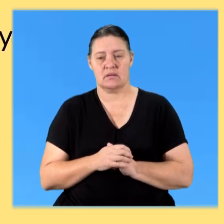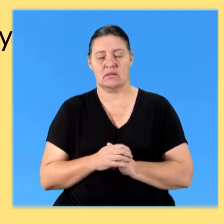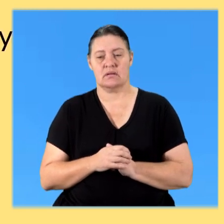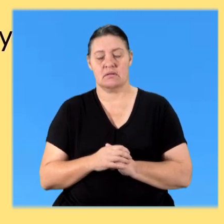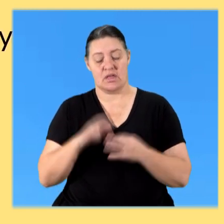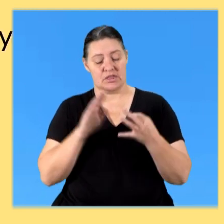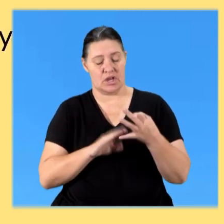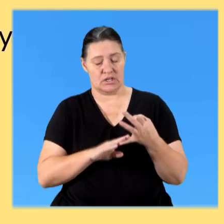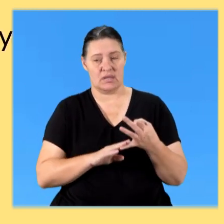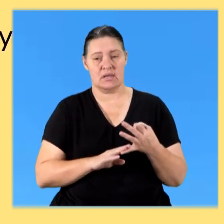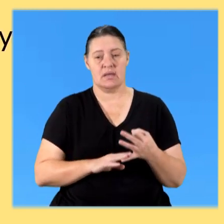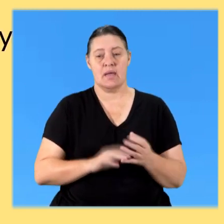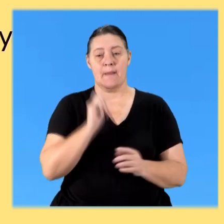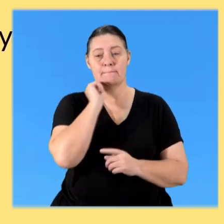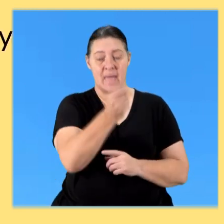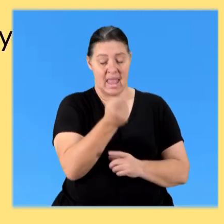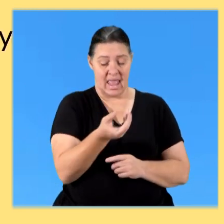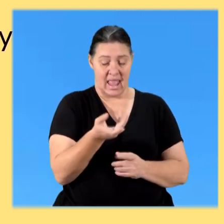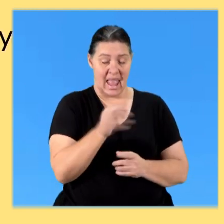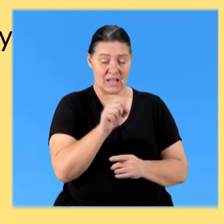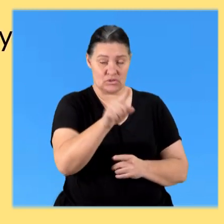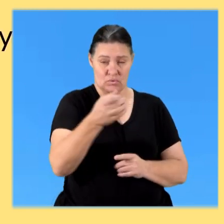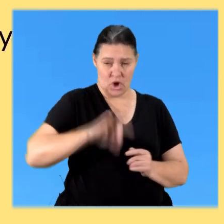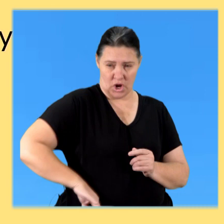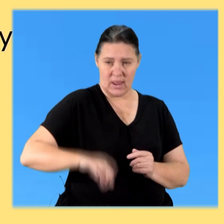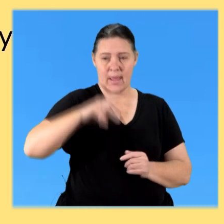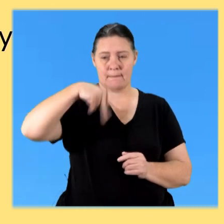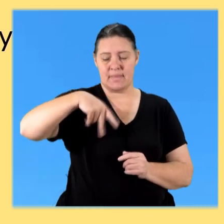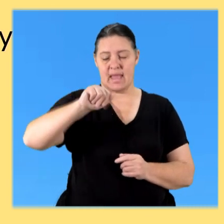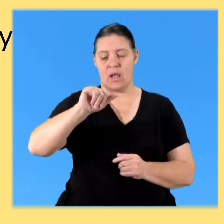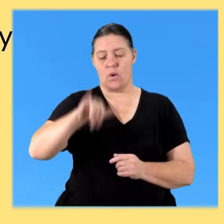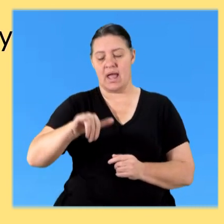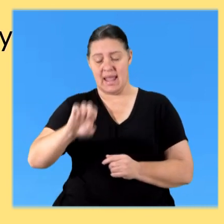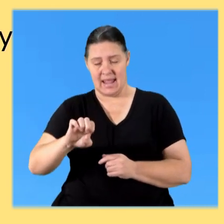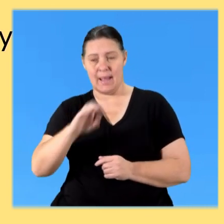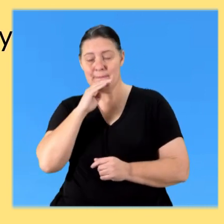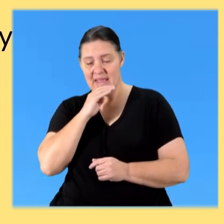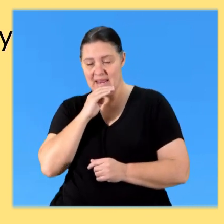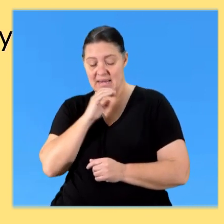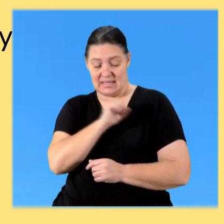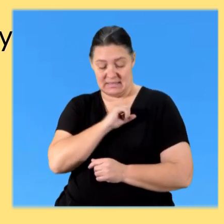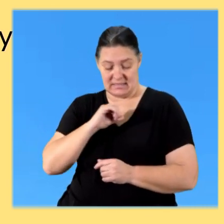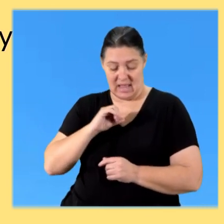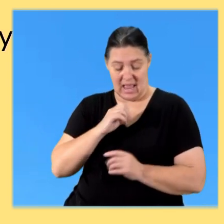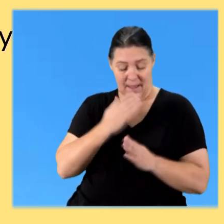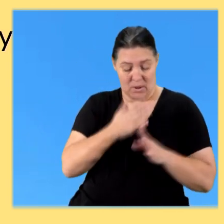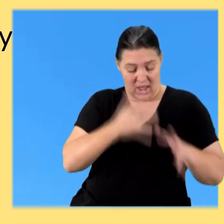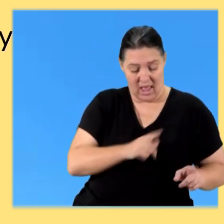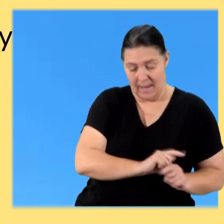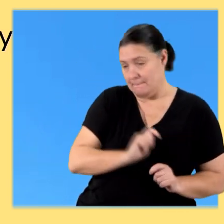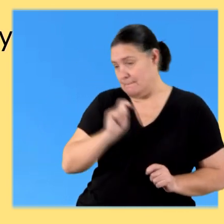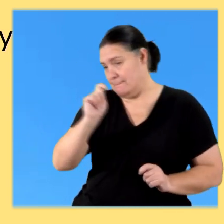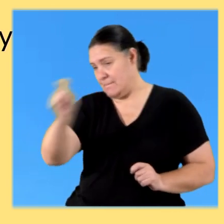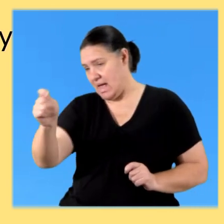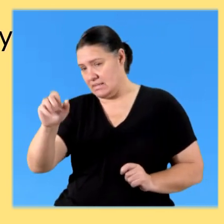Thirdly, pay as you earn, payee. Tax paid by the employee